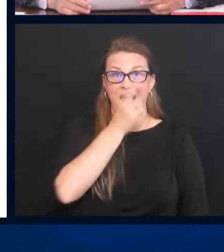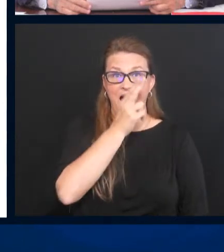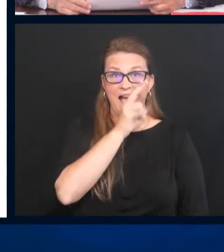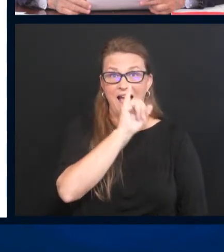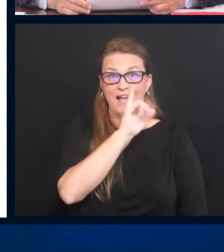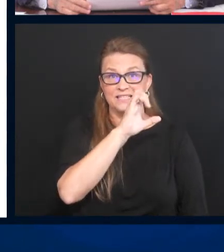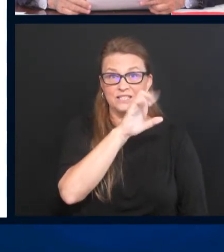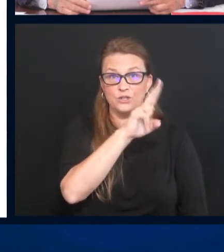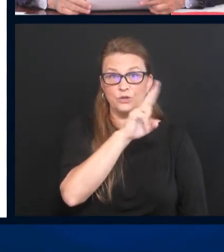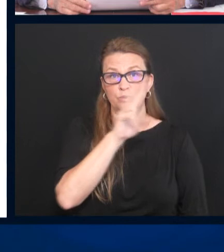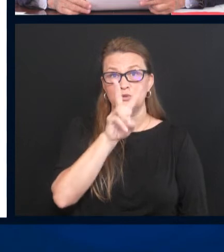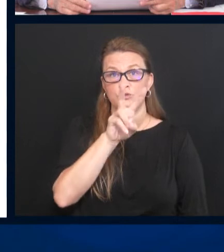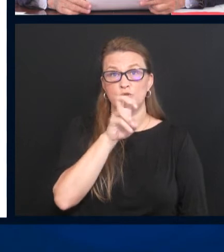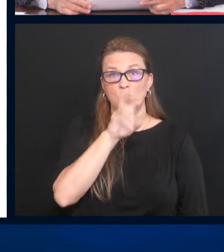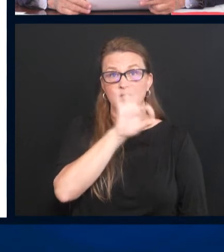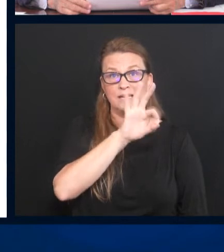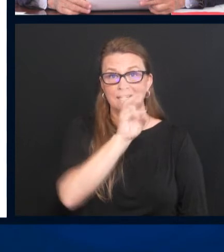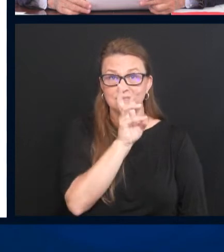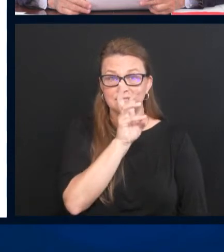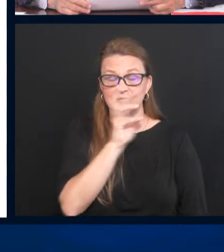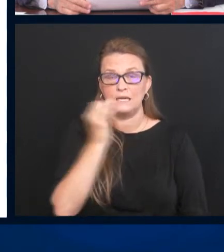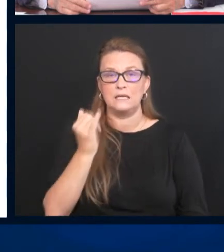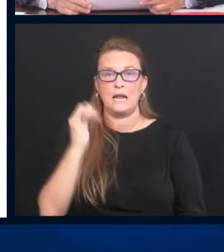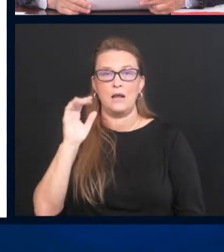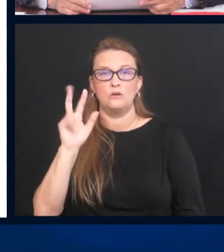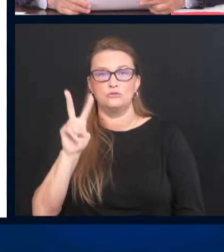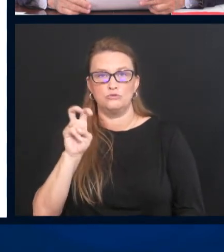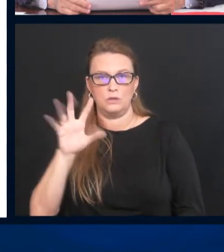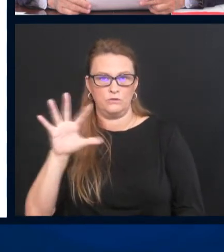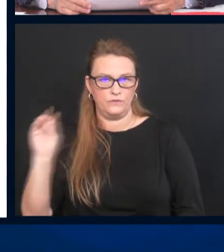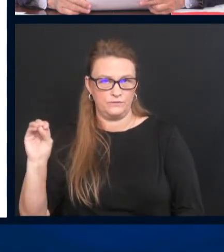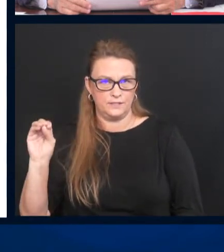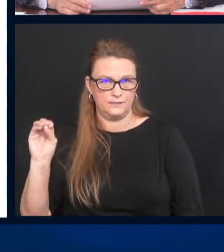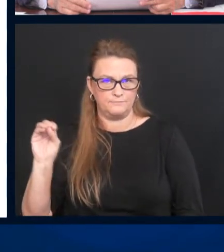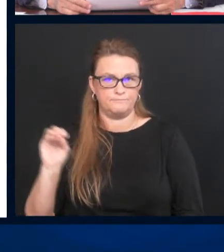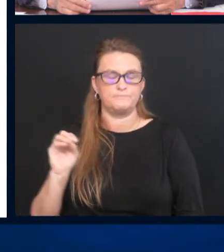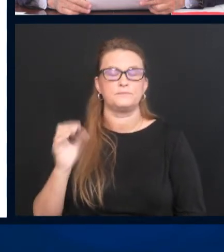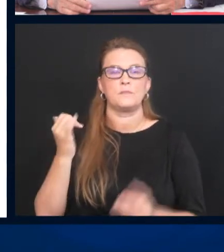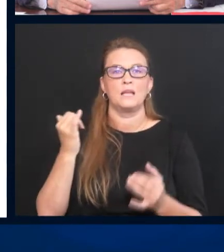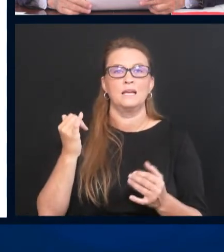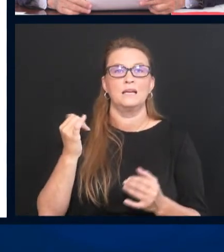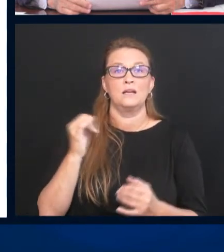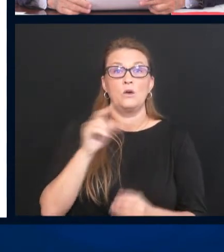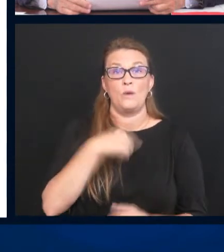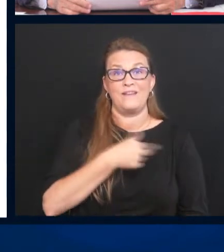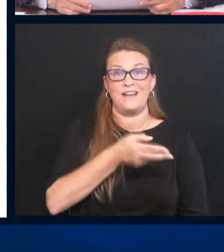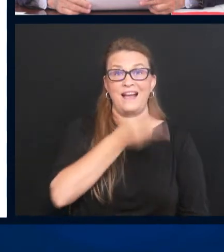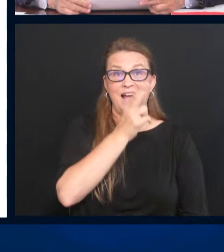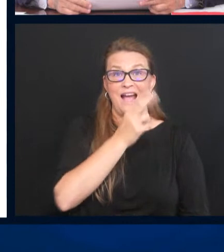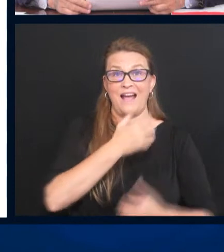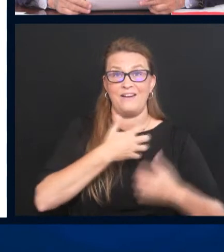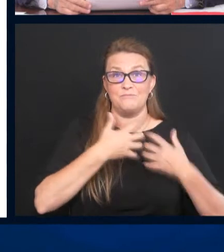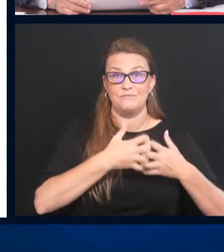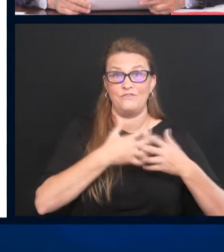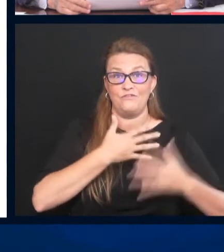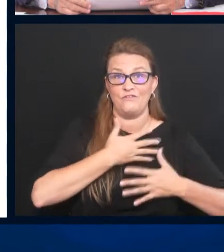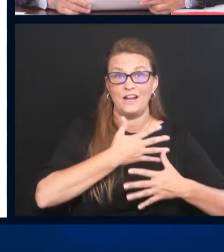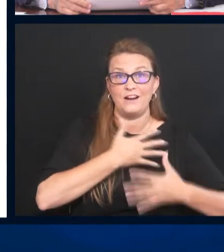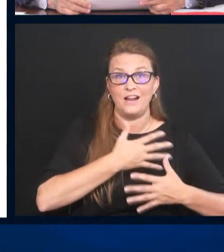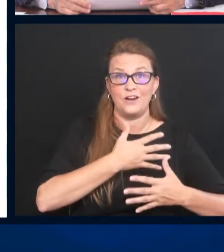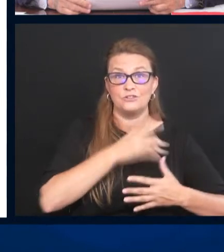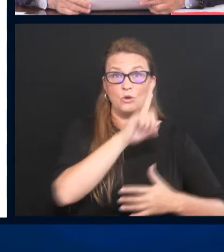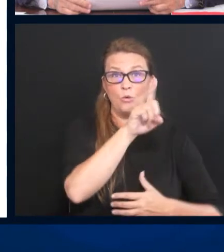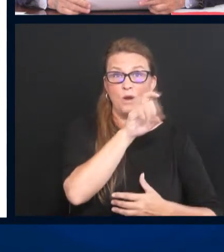units of 296, and now we're down to 250. And we were at a peak on the people that were on ventilators